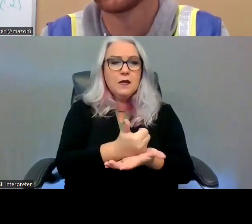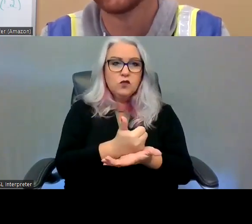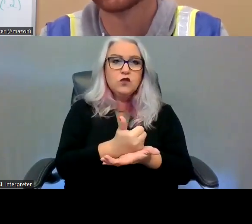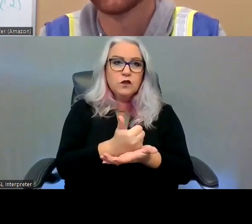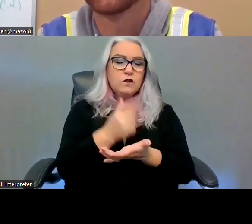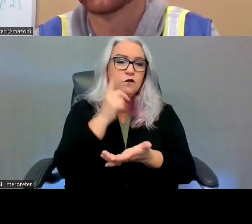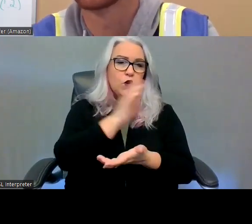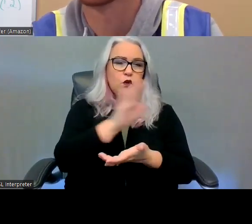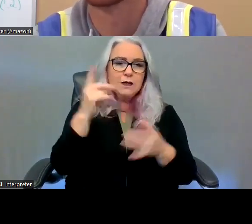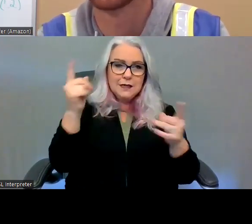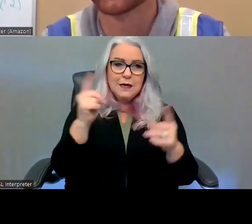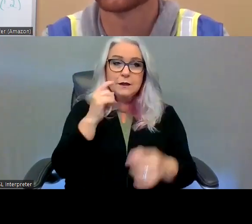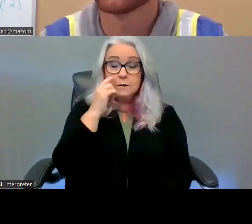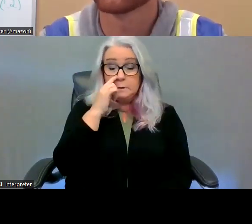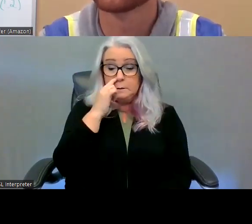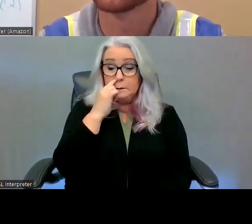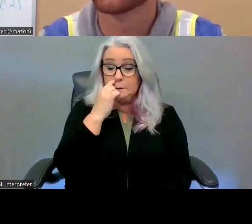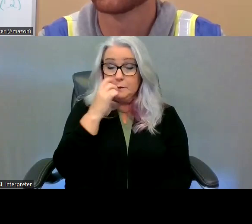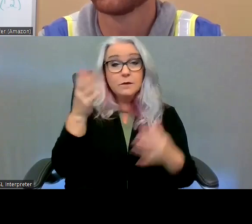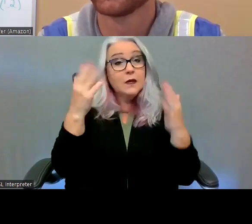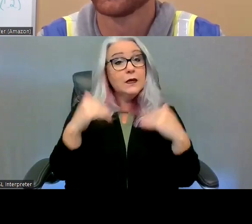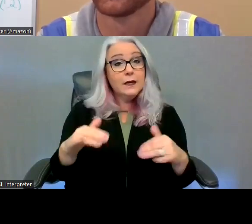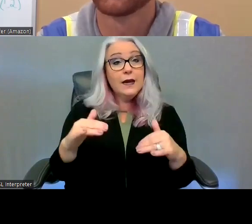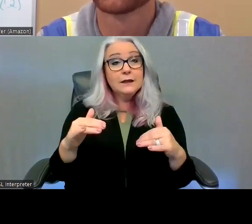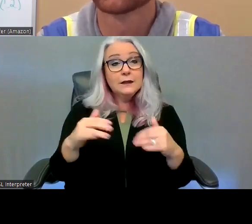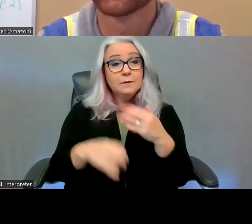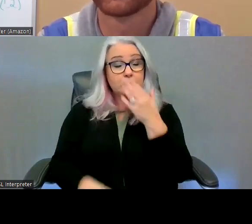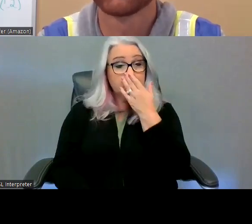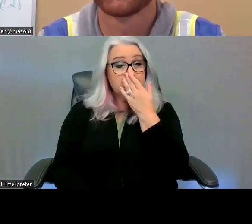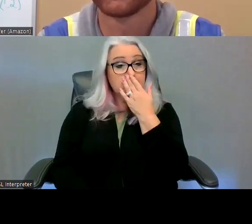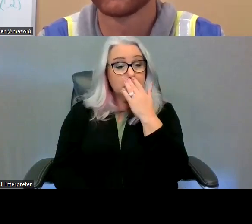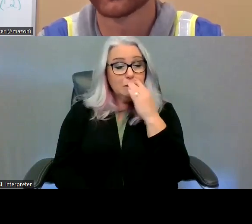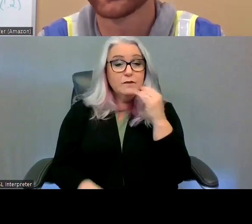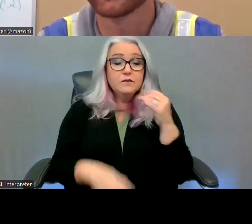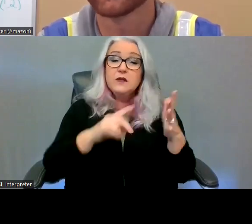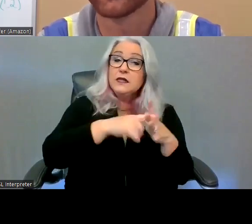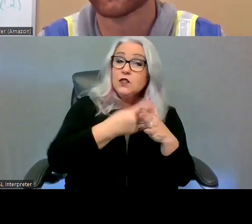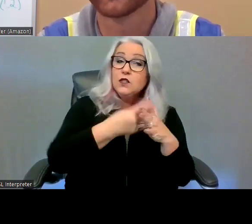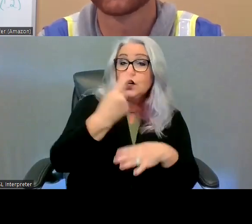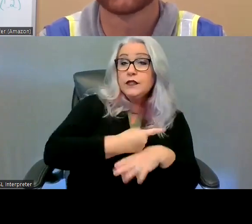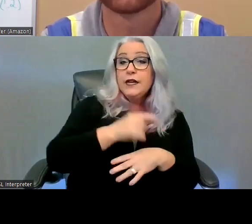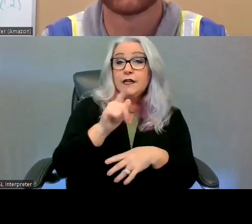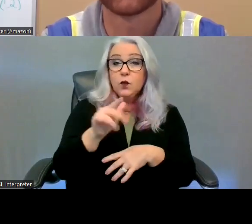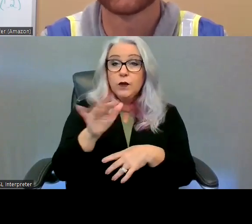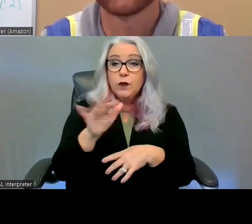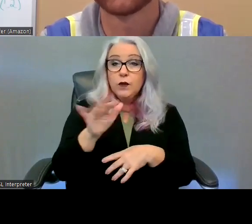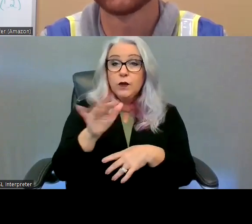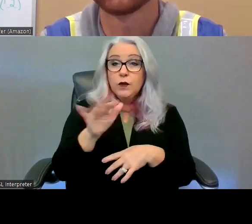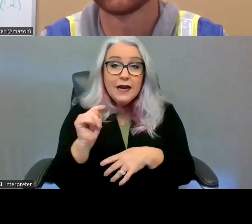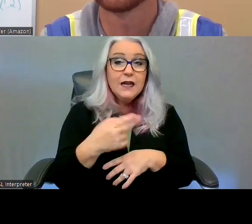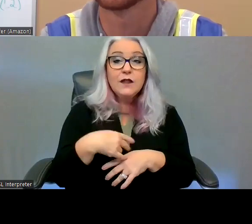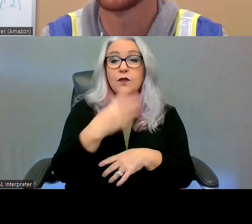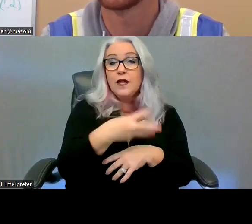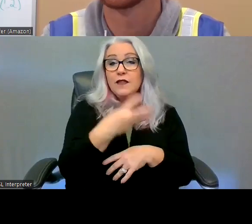Moving on to the next slide, this is kind of what it looks like once you get through. So your start date would be the 29th on a Wednesday, Thursday, Friday, Saturday